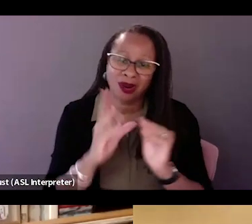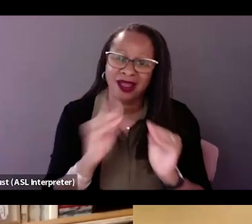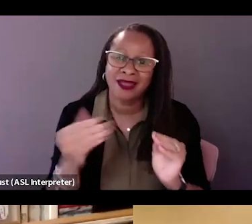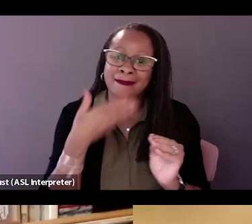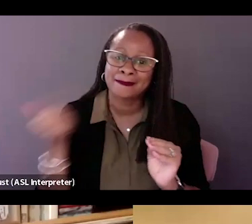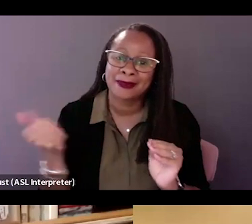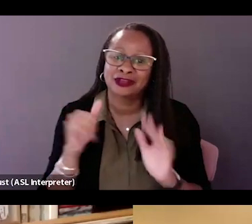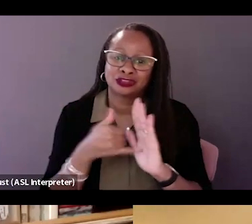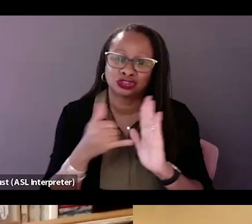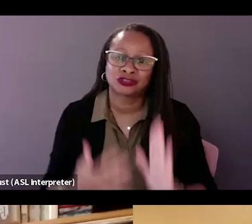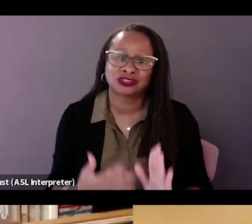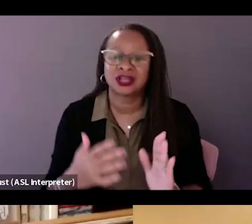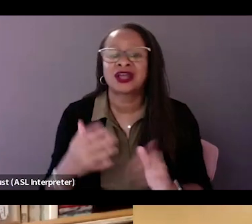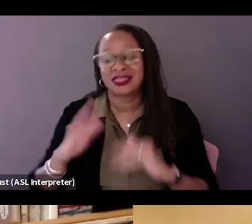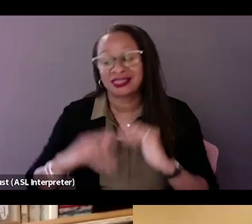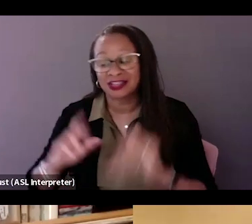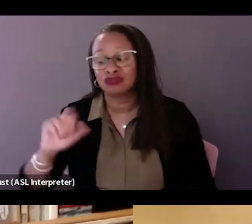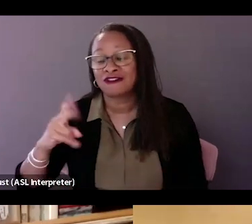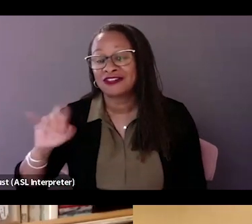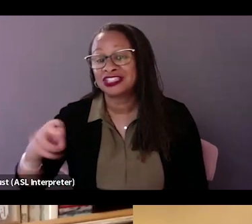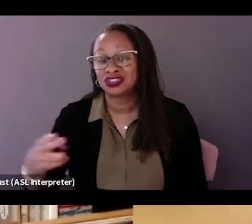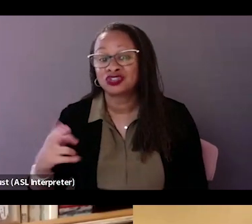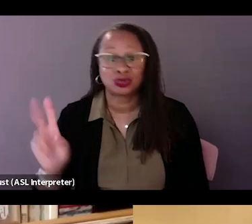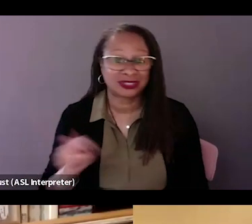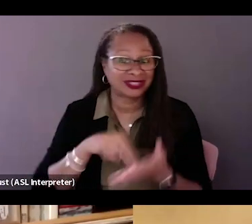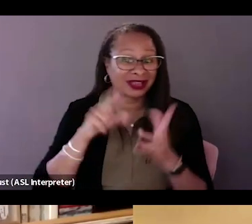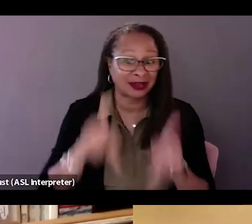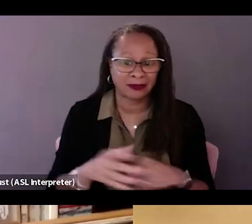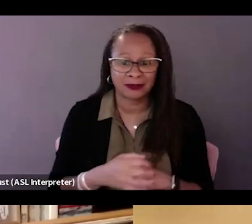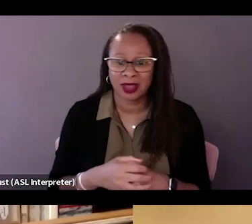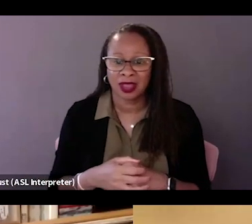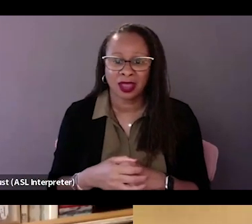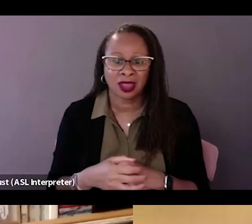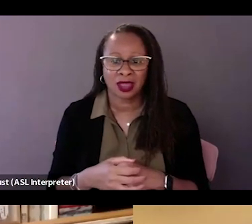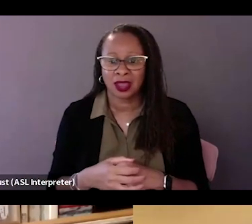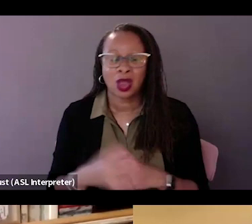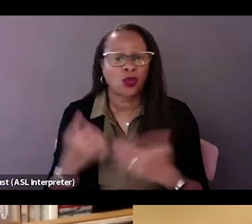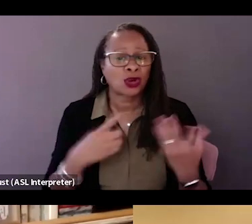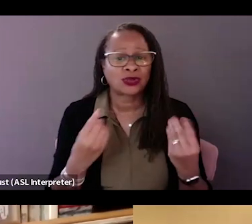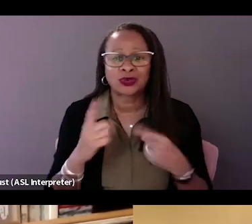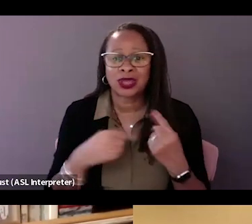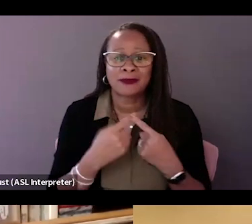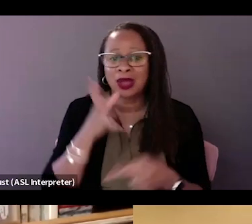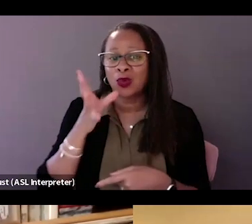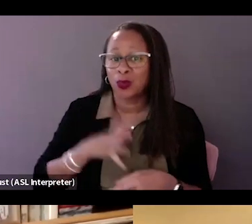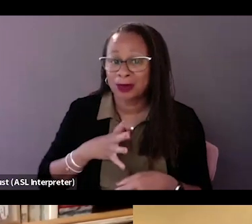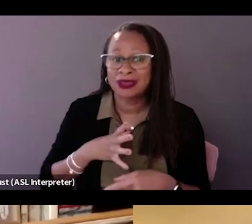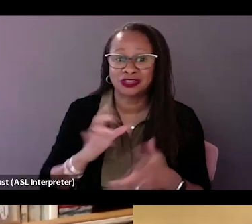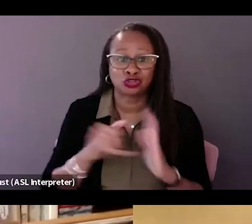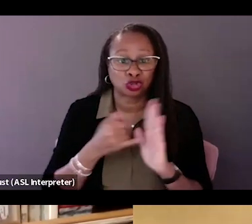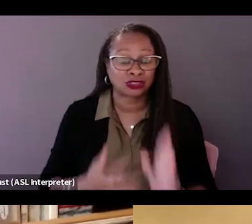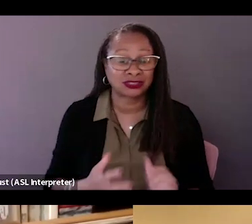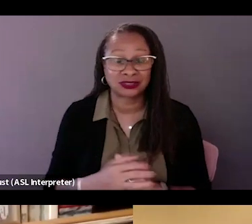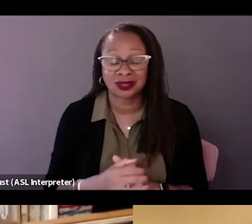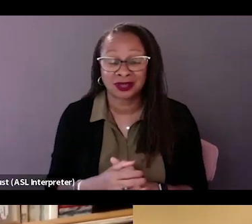journalists than Ravish to come forward. Like, for example, what is it that we're doing for more women journalists to come forward and thrive? What is it that we're